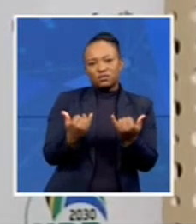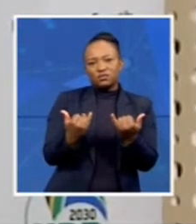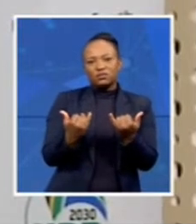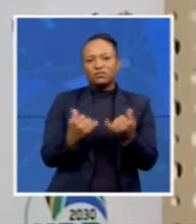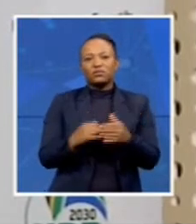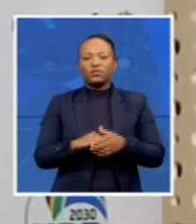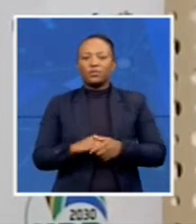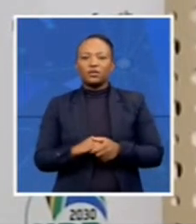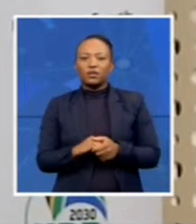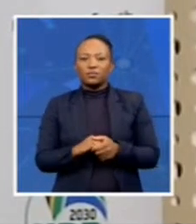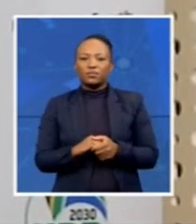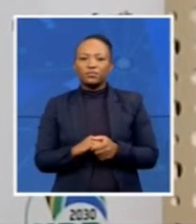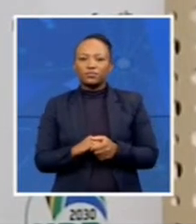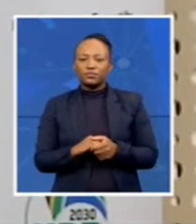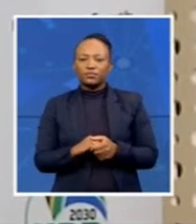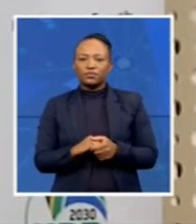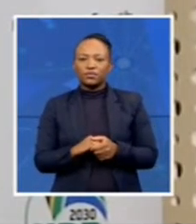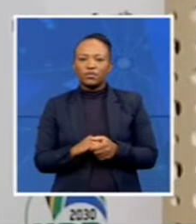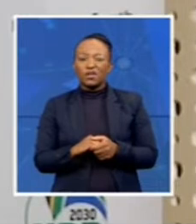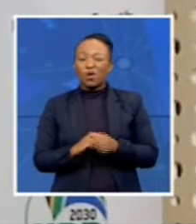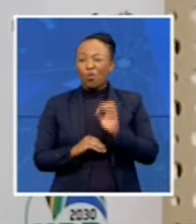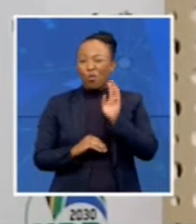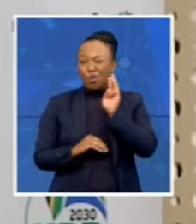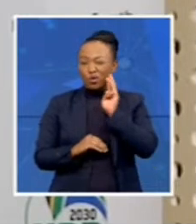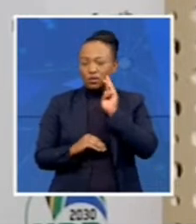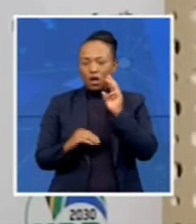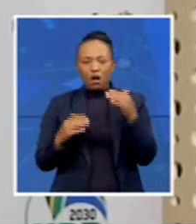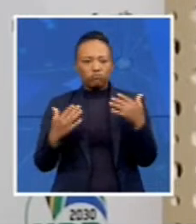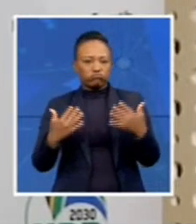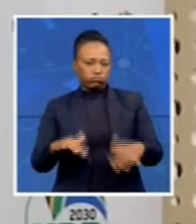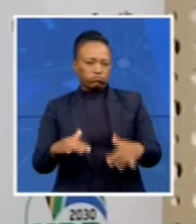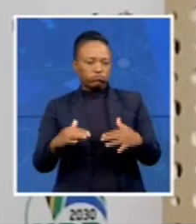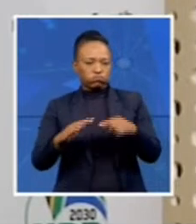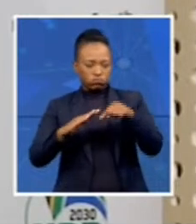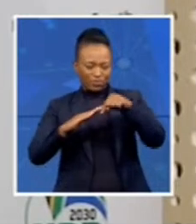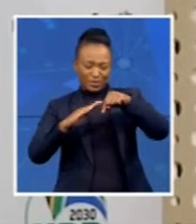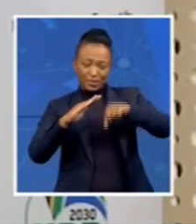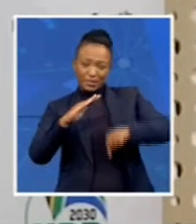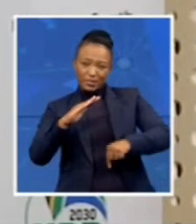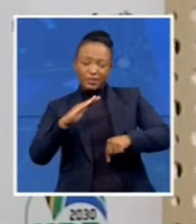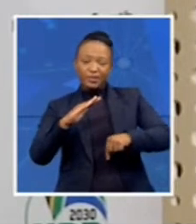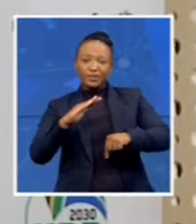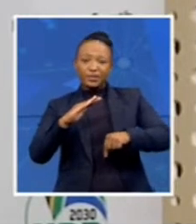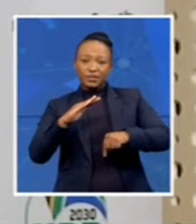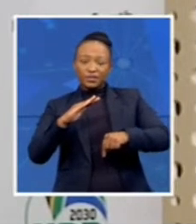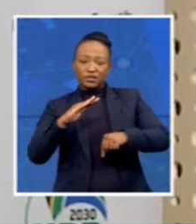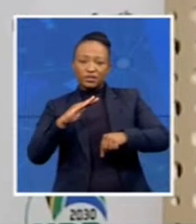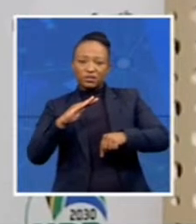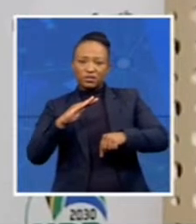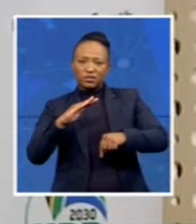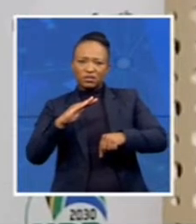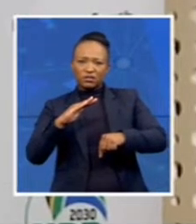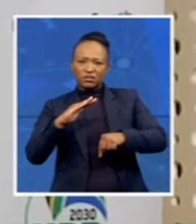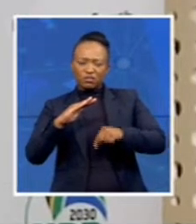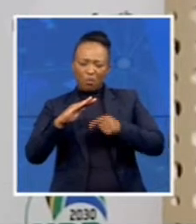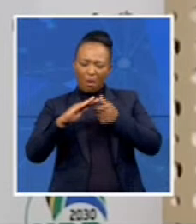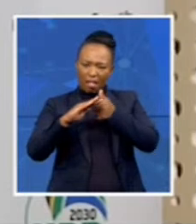Groundwater is by and large out of sight. It is under our feet, and it's a hidden treasure,